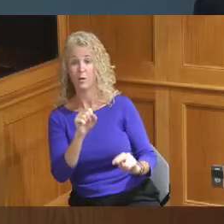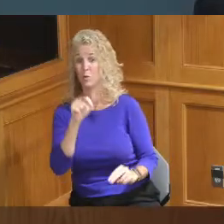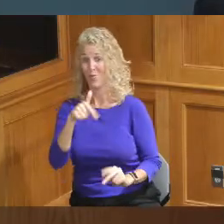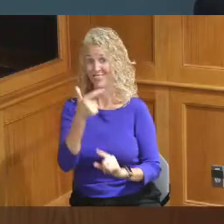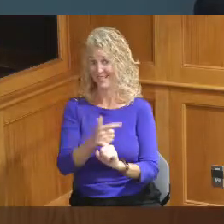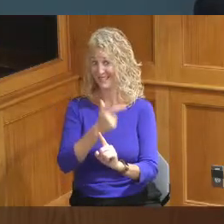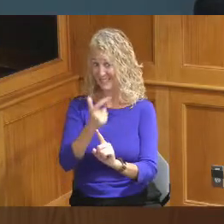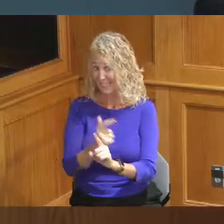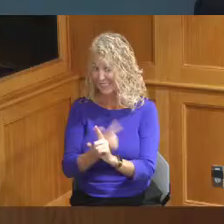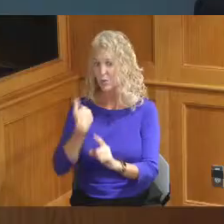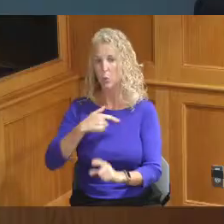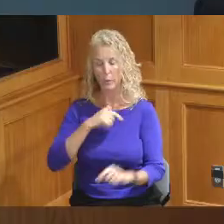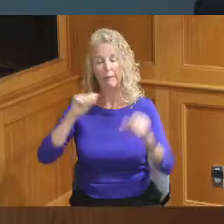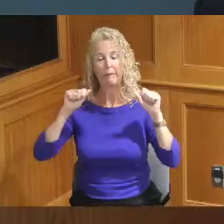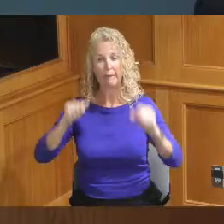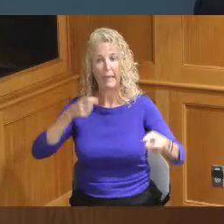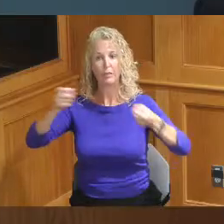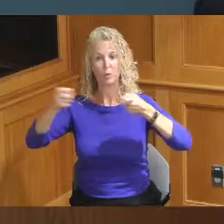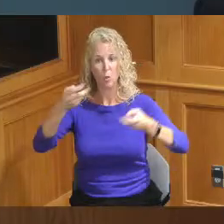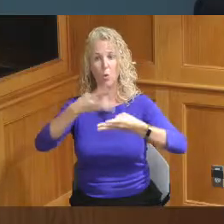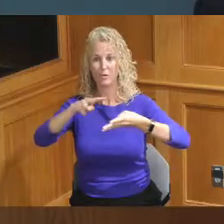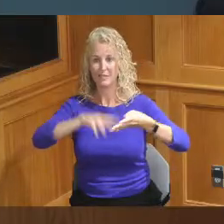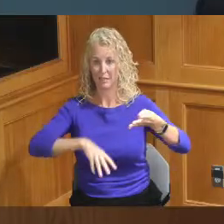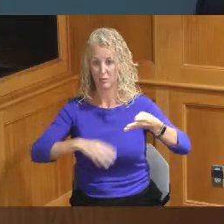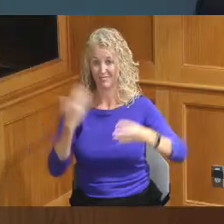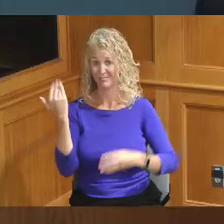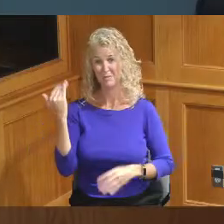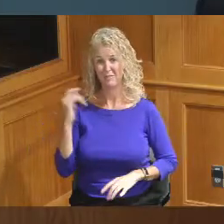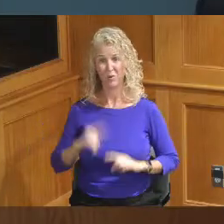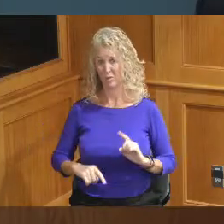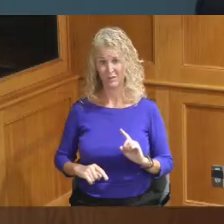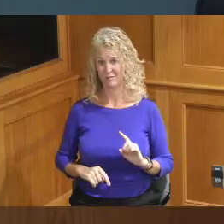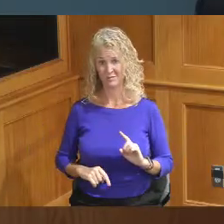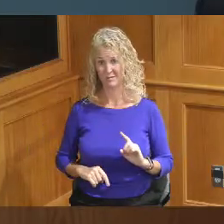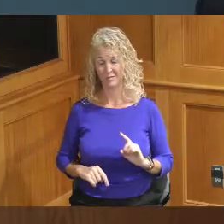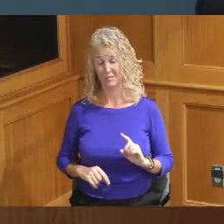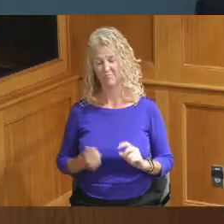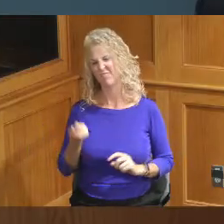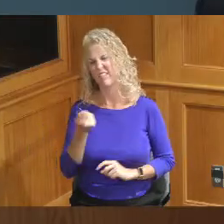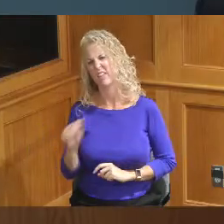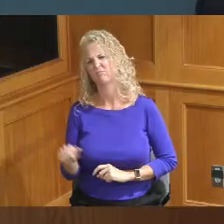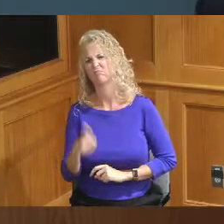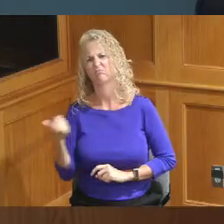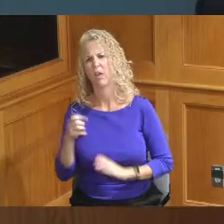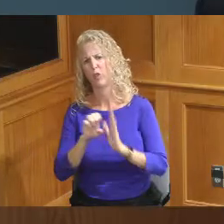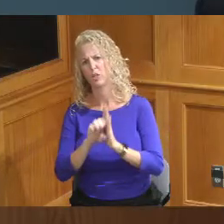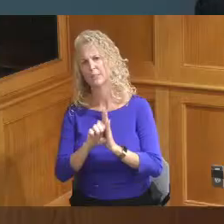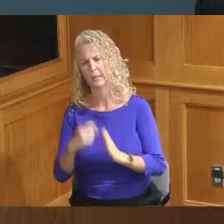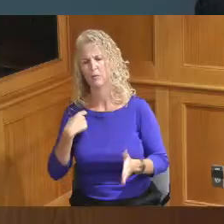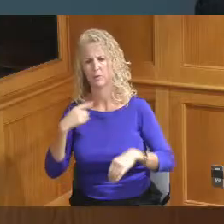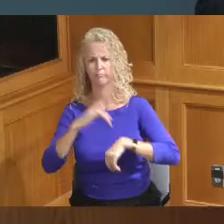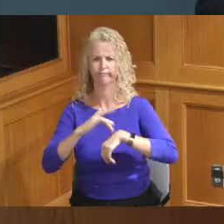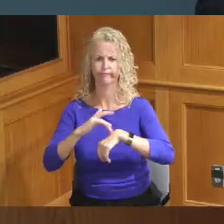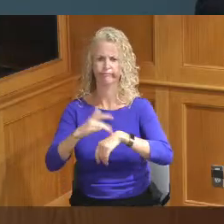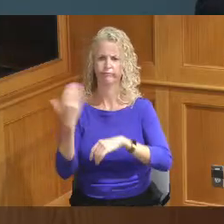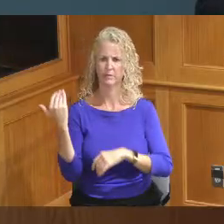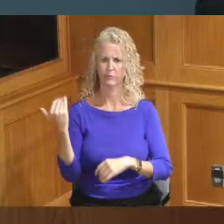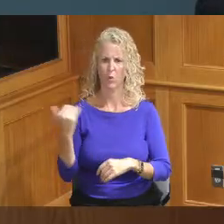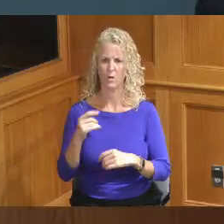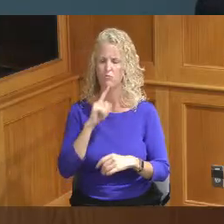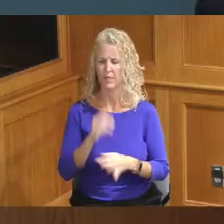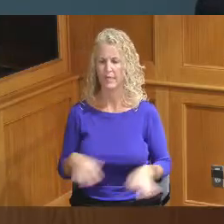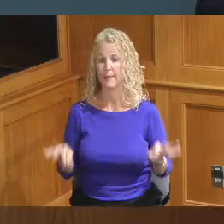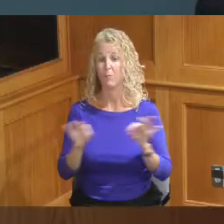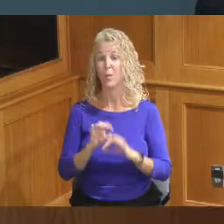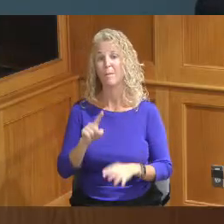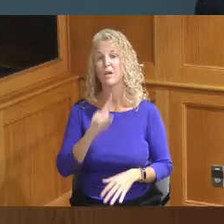lease allows us the opportunity to do that in a way that we've never been able to do before. And then there's some other elements that we've talked about that are critically